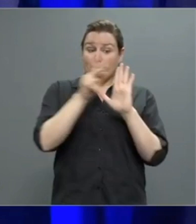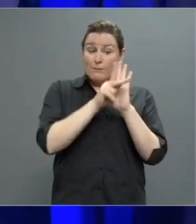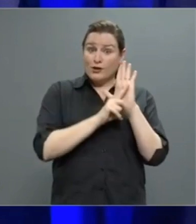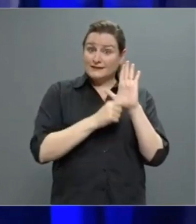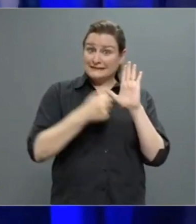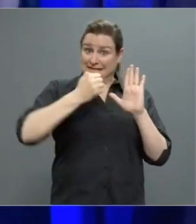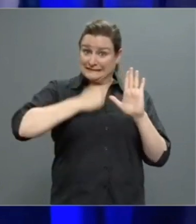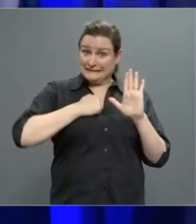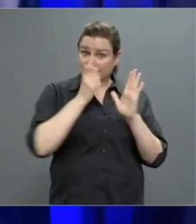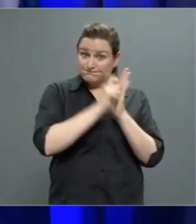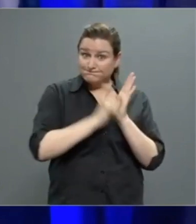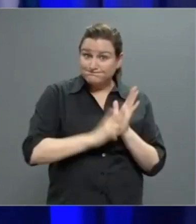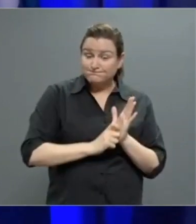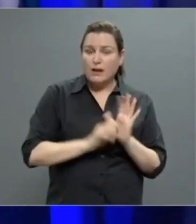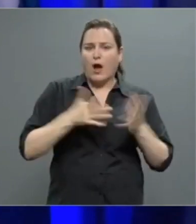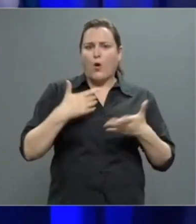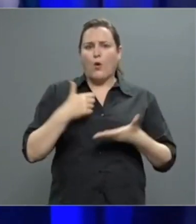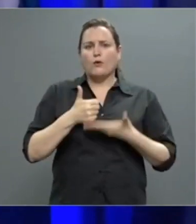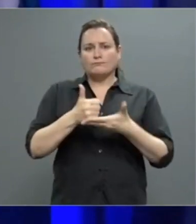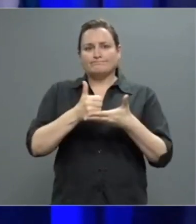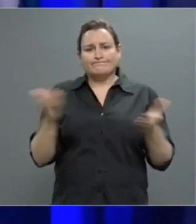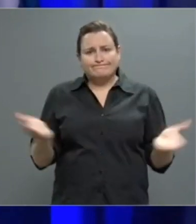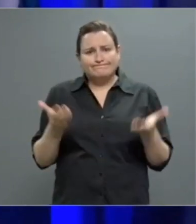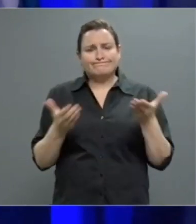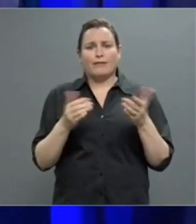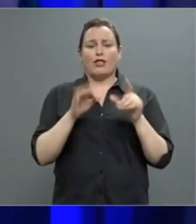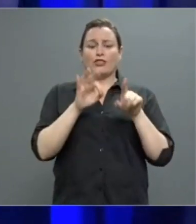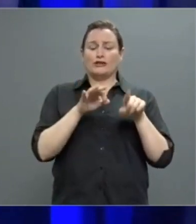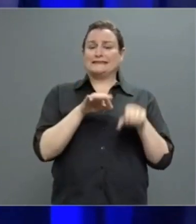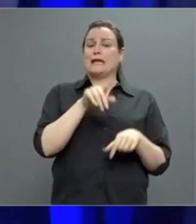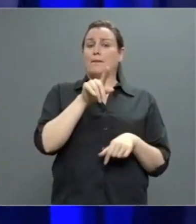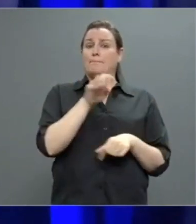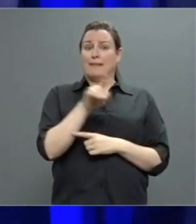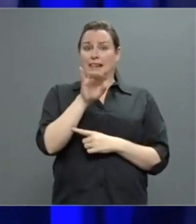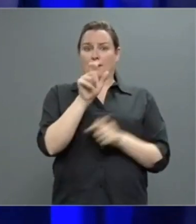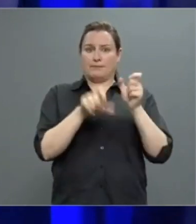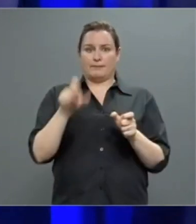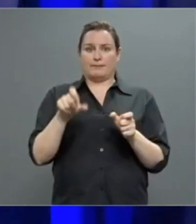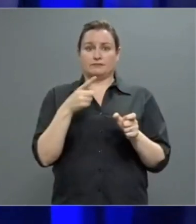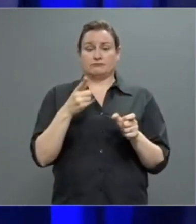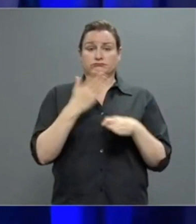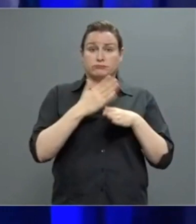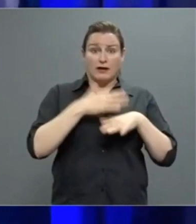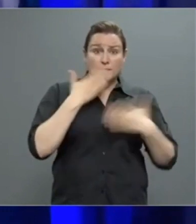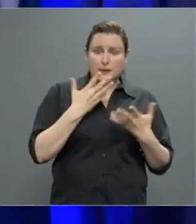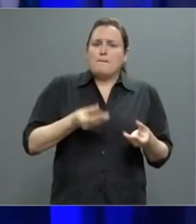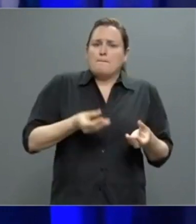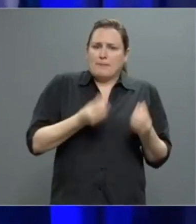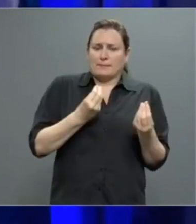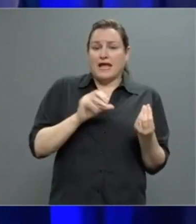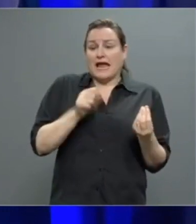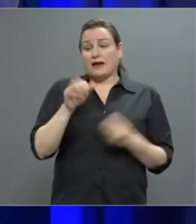people out of unemployment and 30 million people out of poverty.